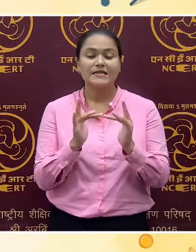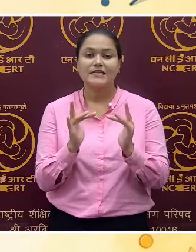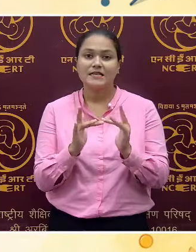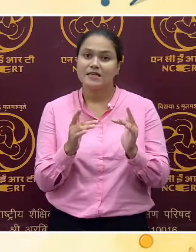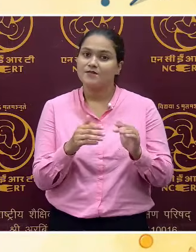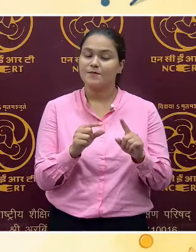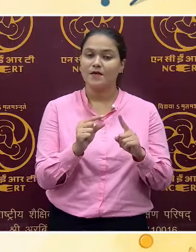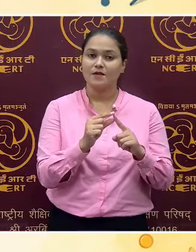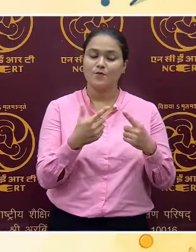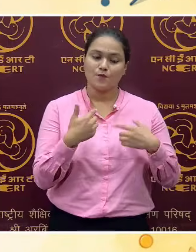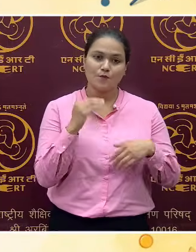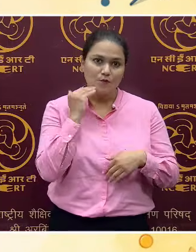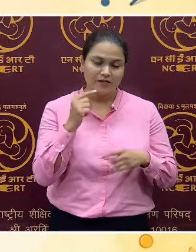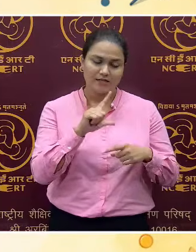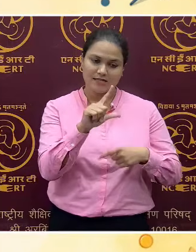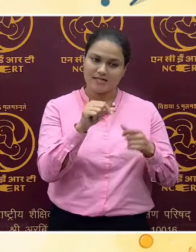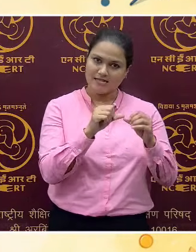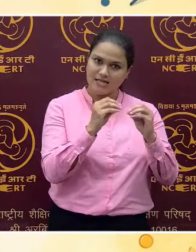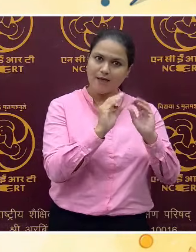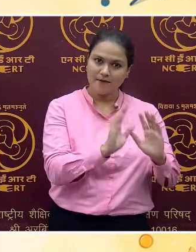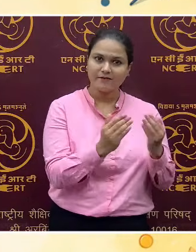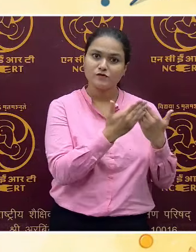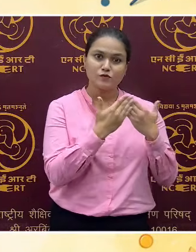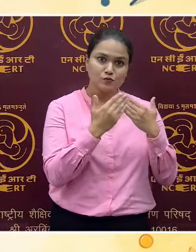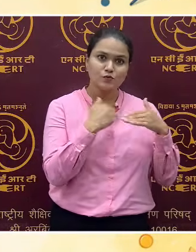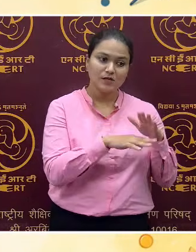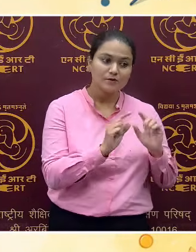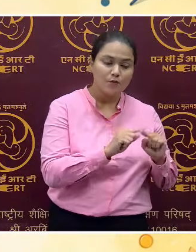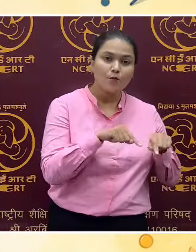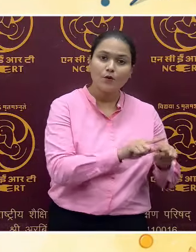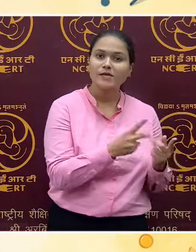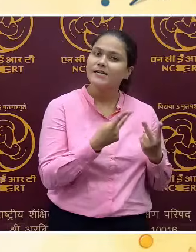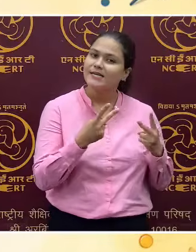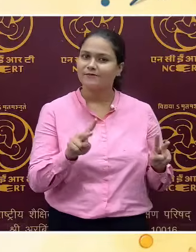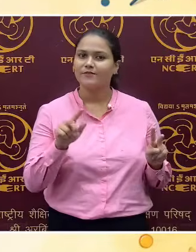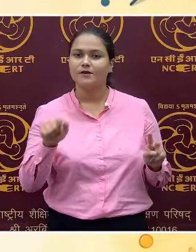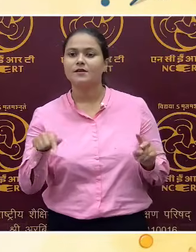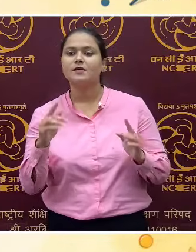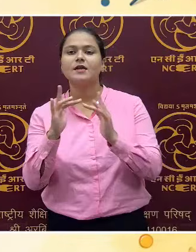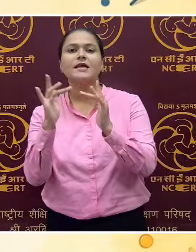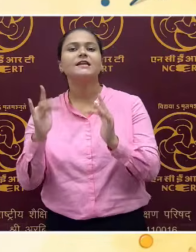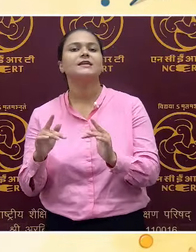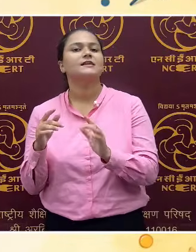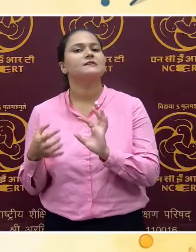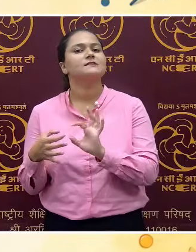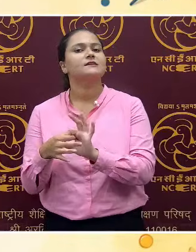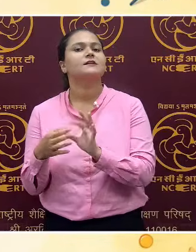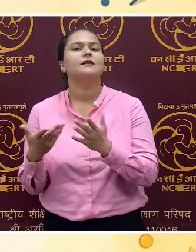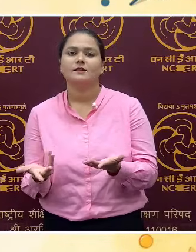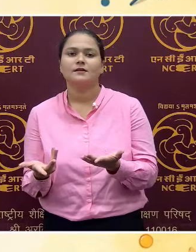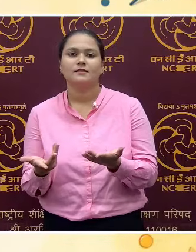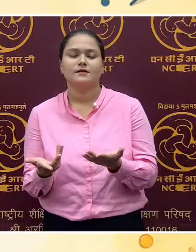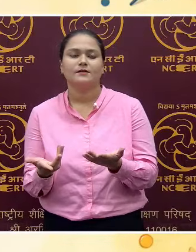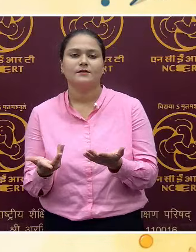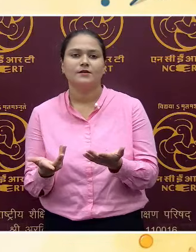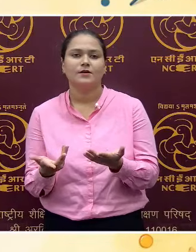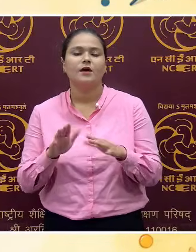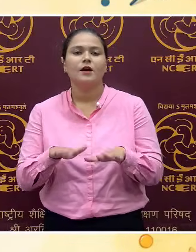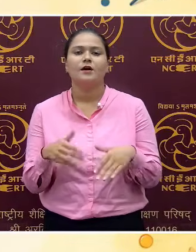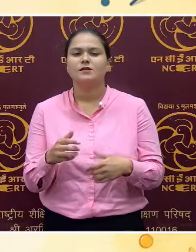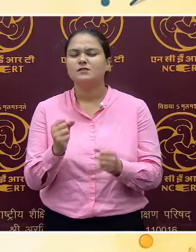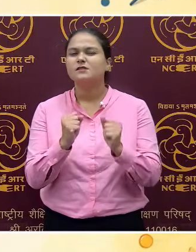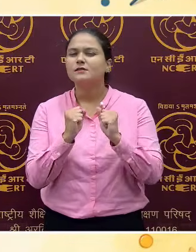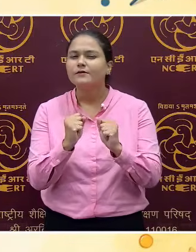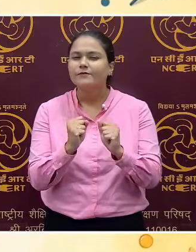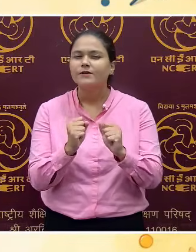physical labs which you have in your schools. But how can you operate virtual labs? On which platform? Is it easy? Is it